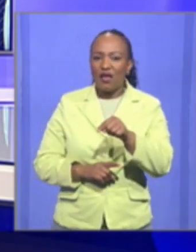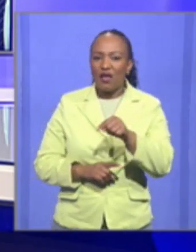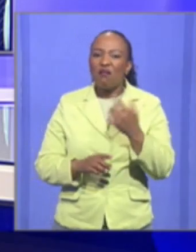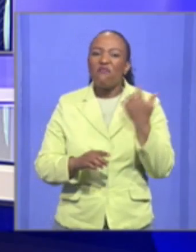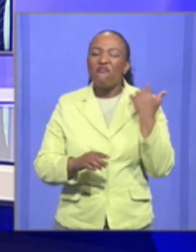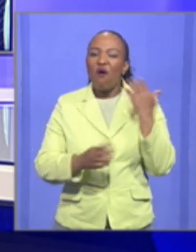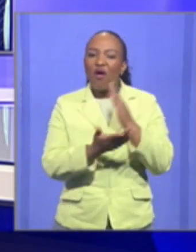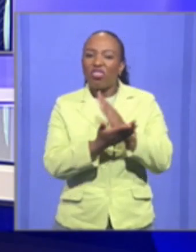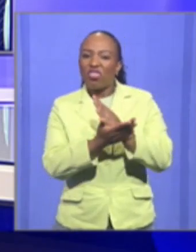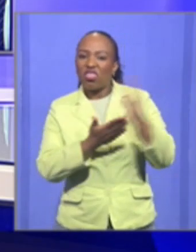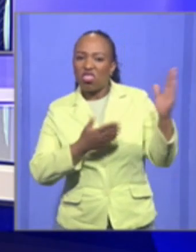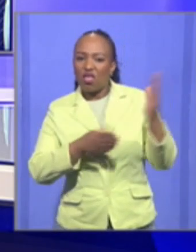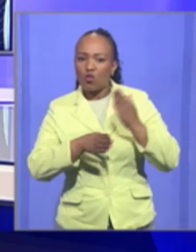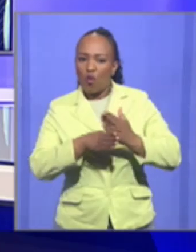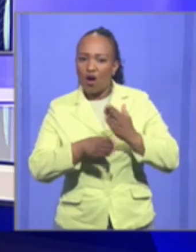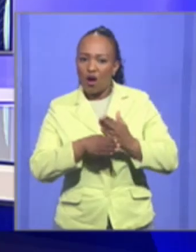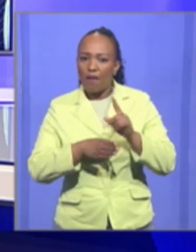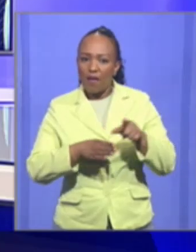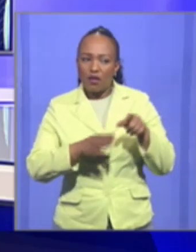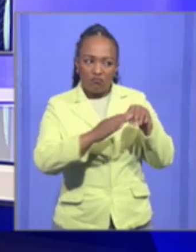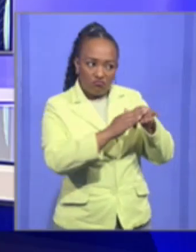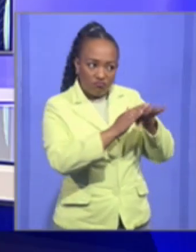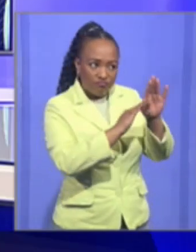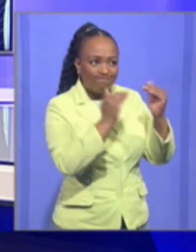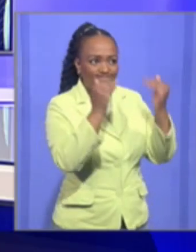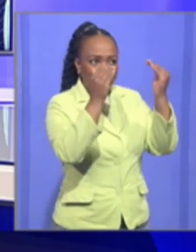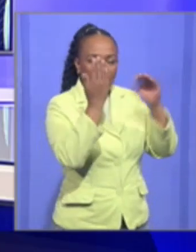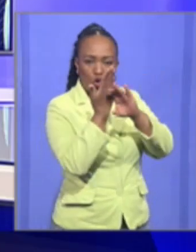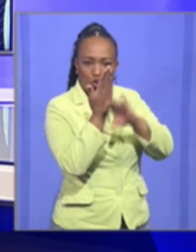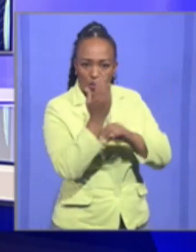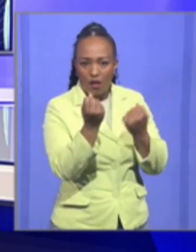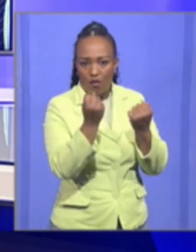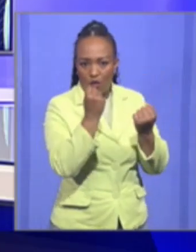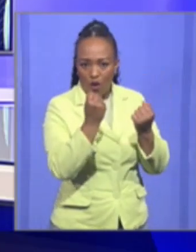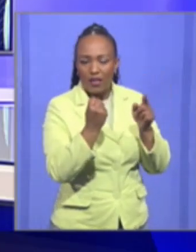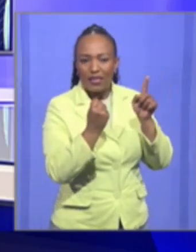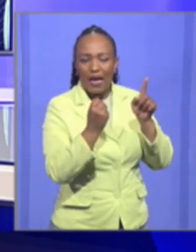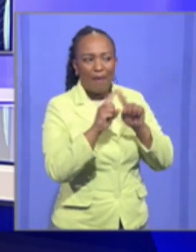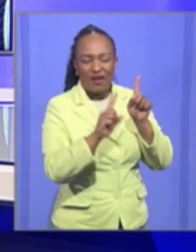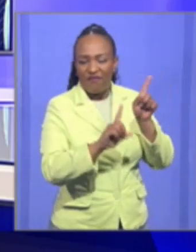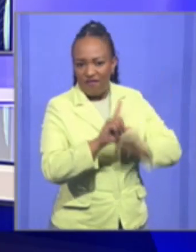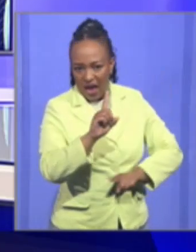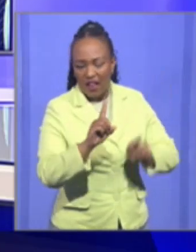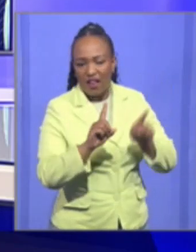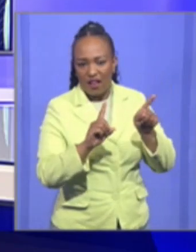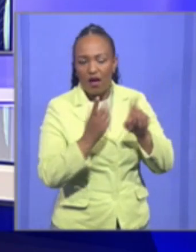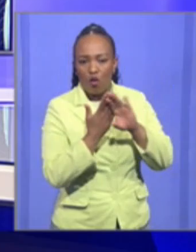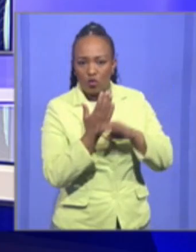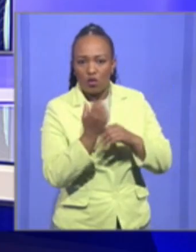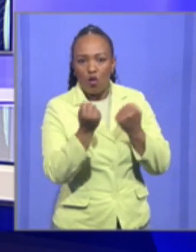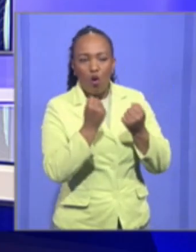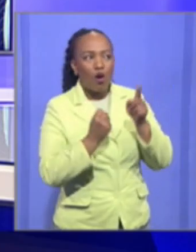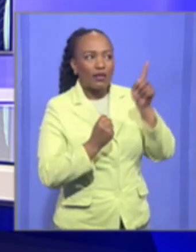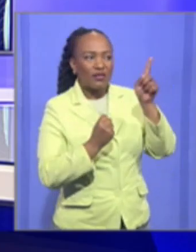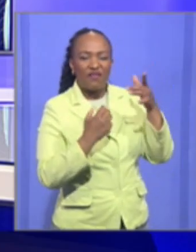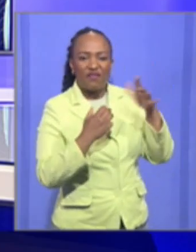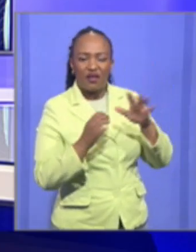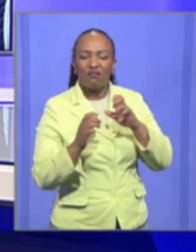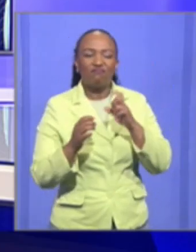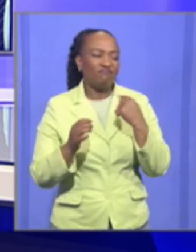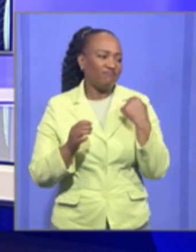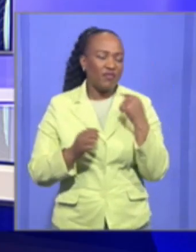mošomong ga gagwe o iše kgorongtsheko ya molaotheo a foloditše. Kgorotsheko ya molaotheo e ntšhitše taelo ka